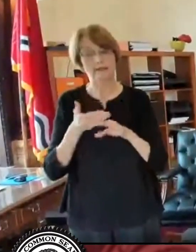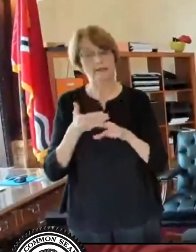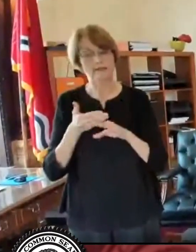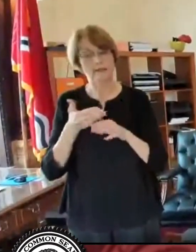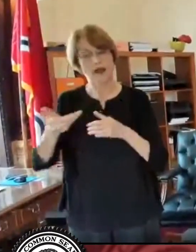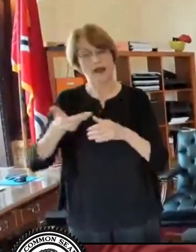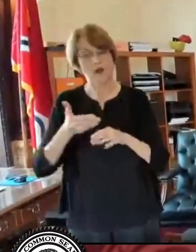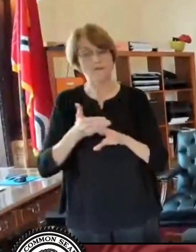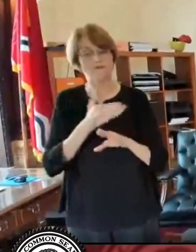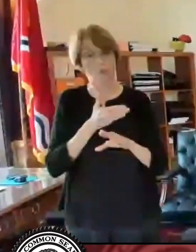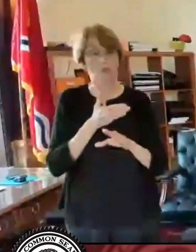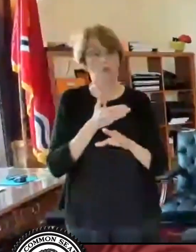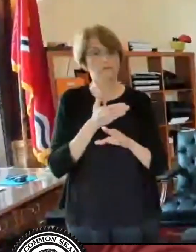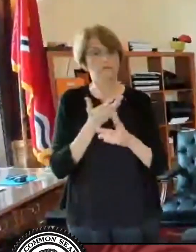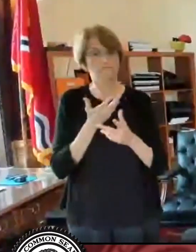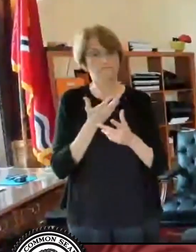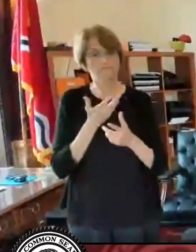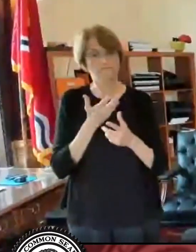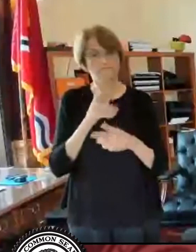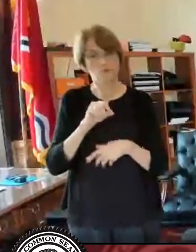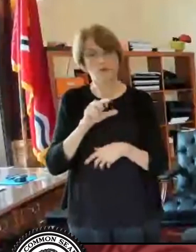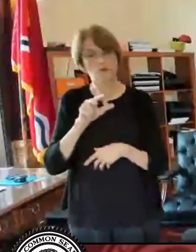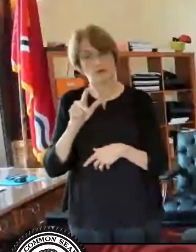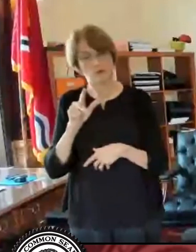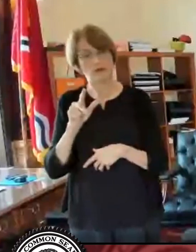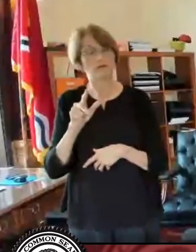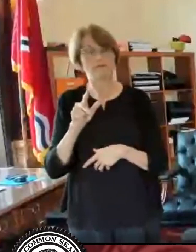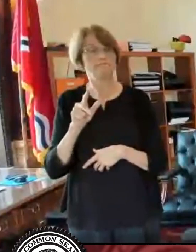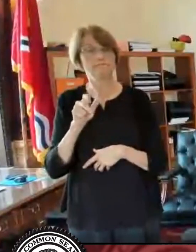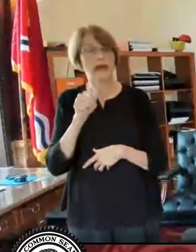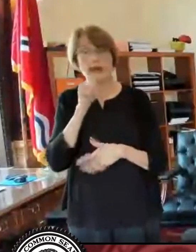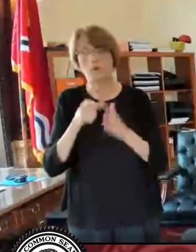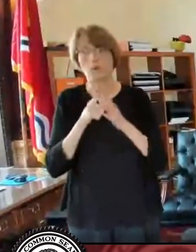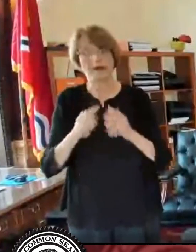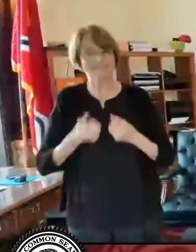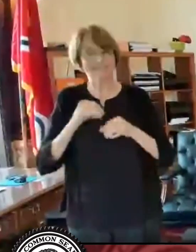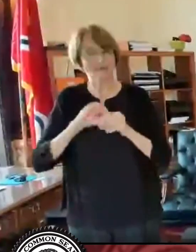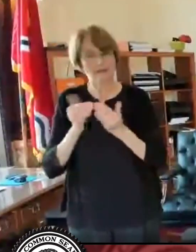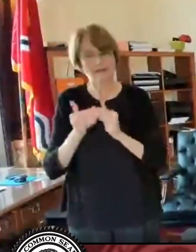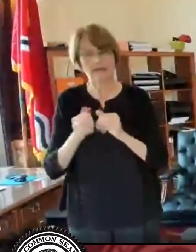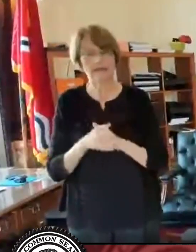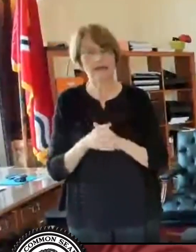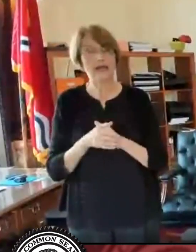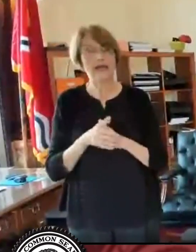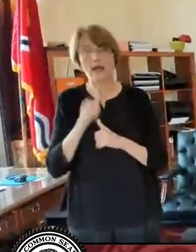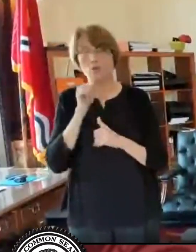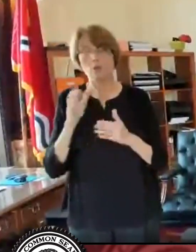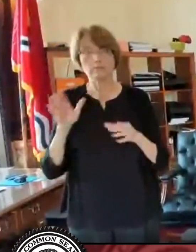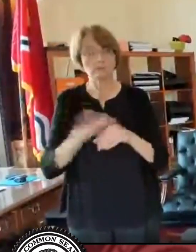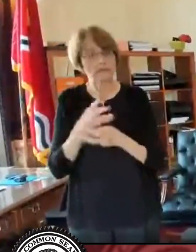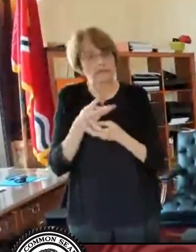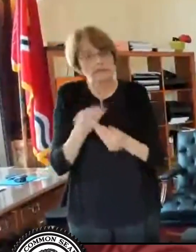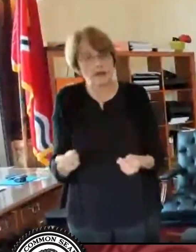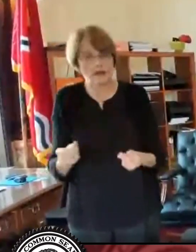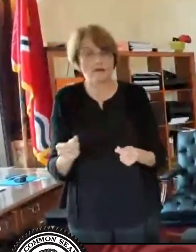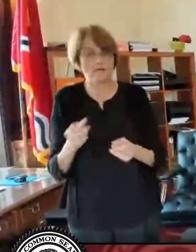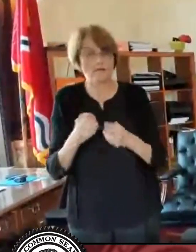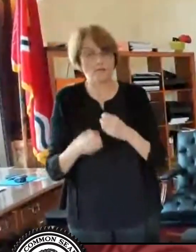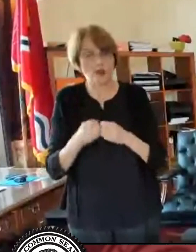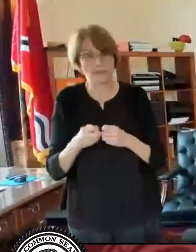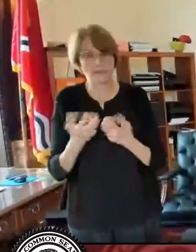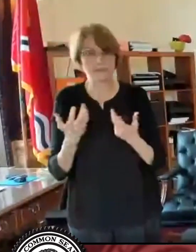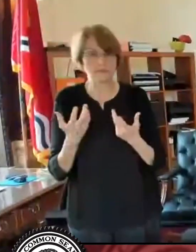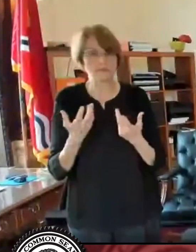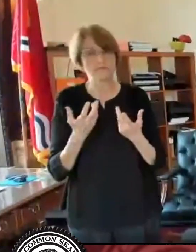So, you know, we think it's an opportunity. It's not everything. It's not the cure-all, but it certainly removed one of the impediments